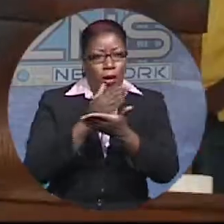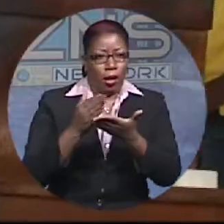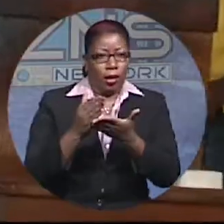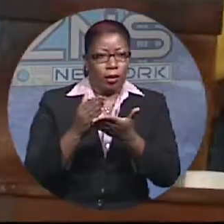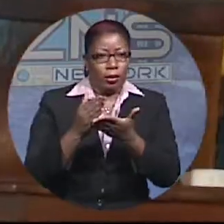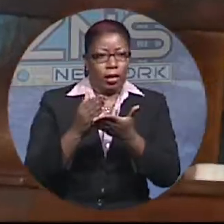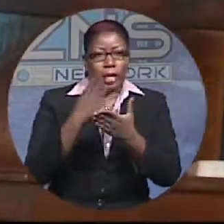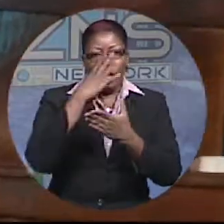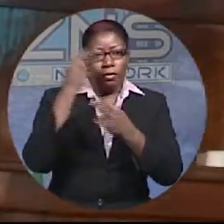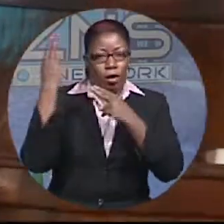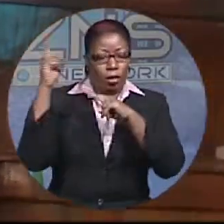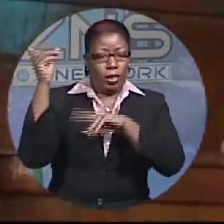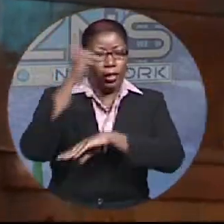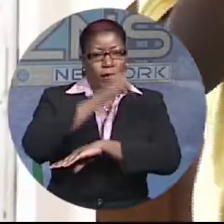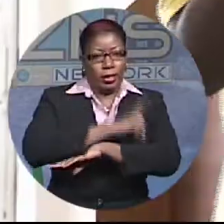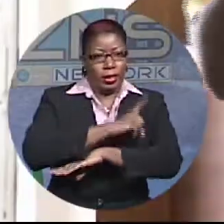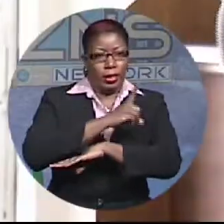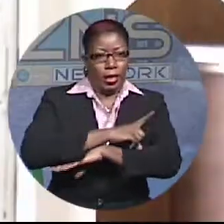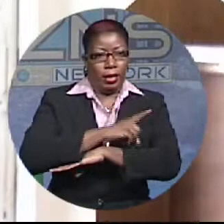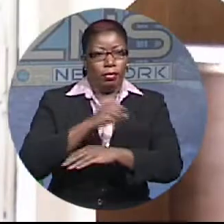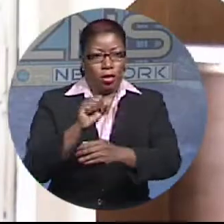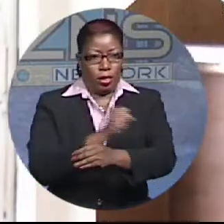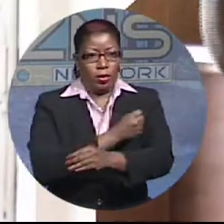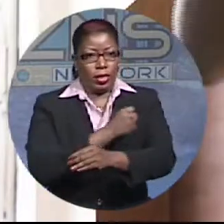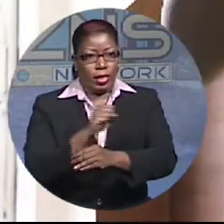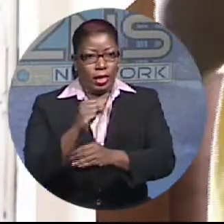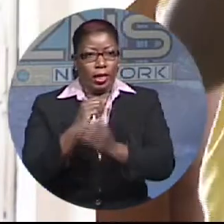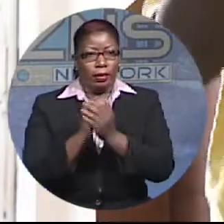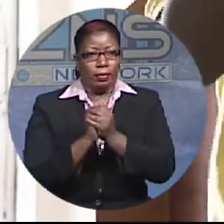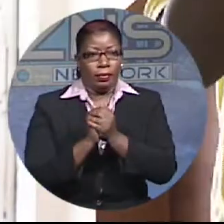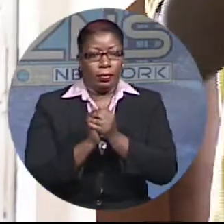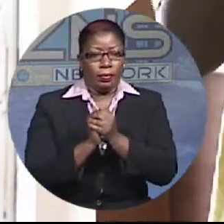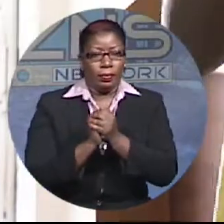to reciting scripture and poems.